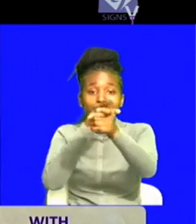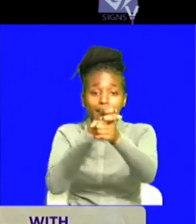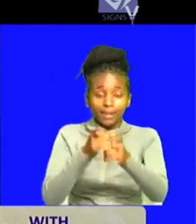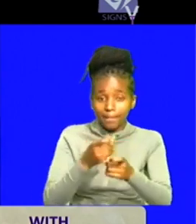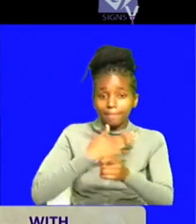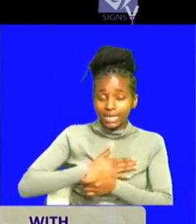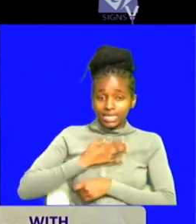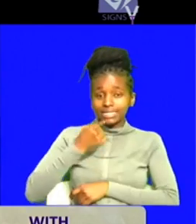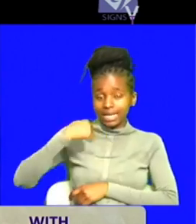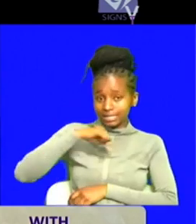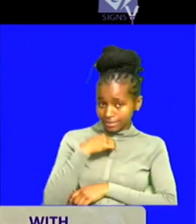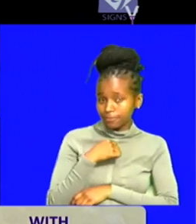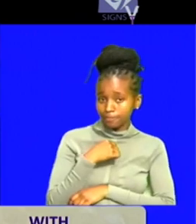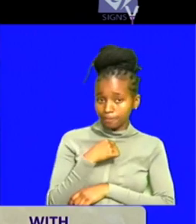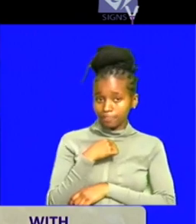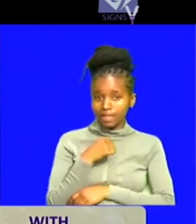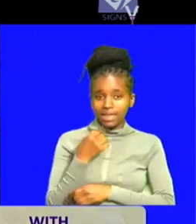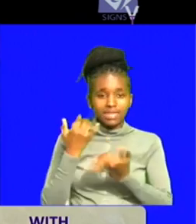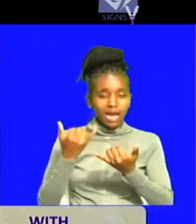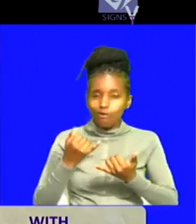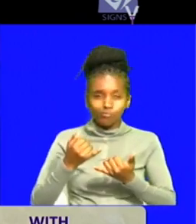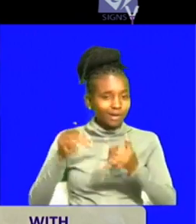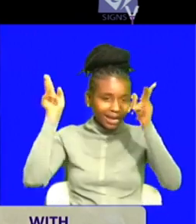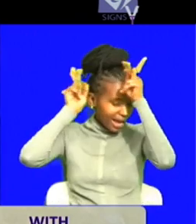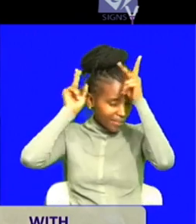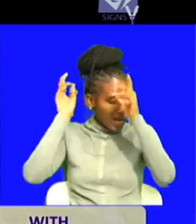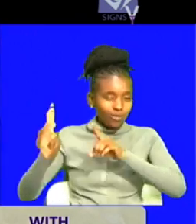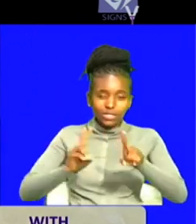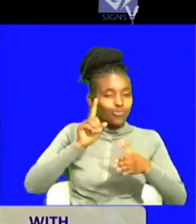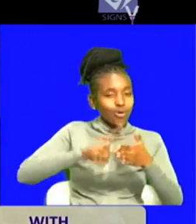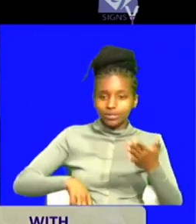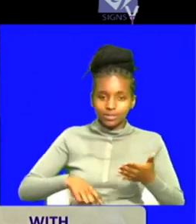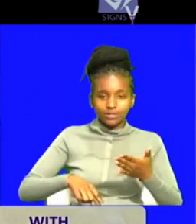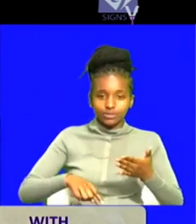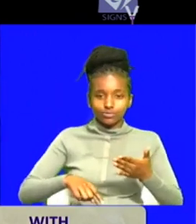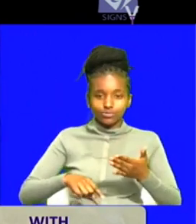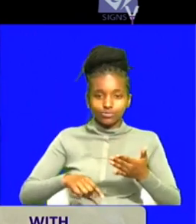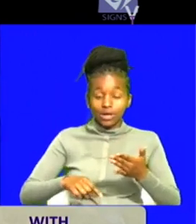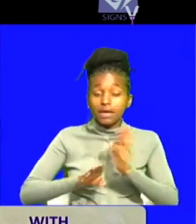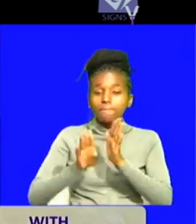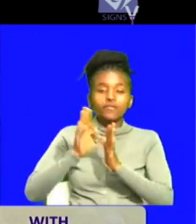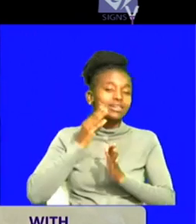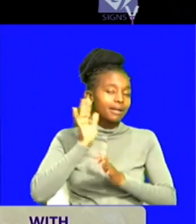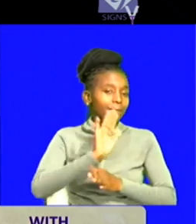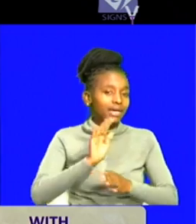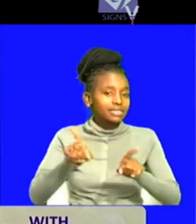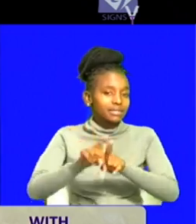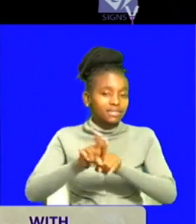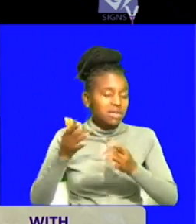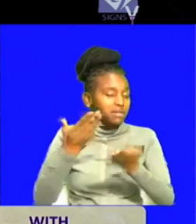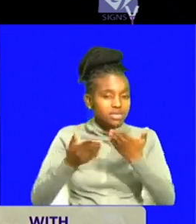own opinion, what can really Kakamega Homeboyz do to maneuver the experience that Tusker come with in this